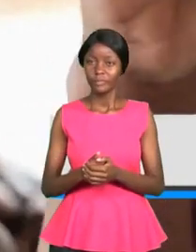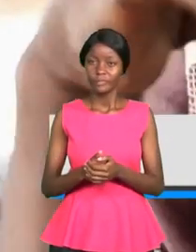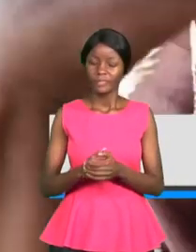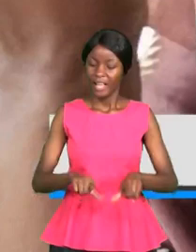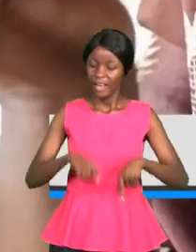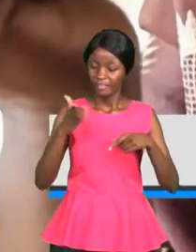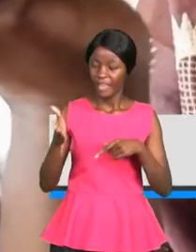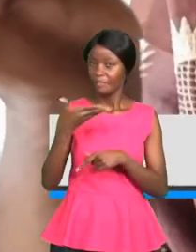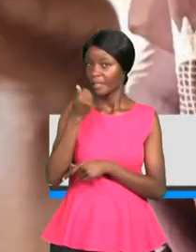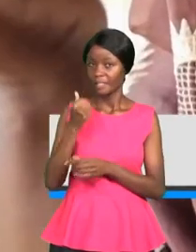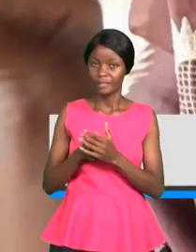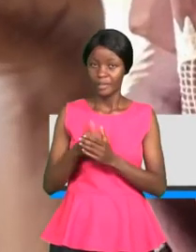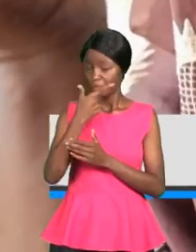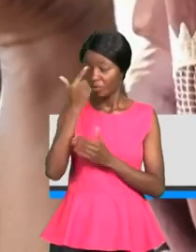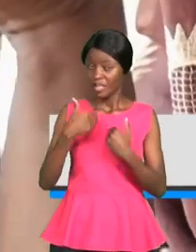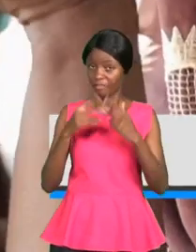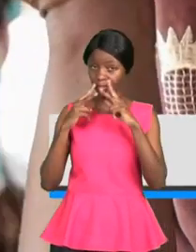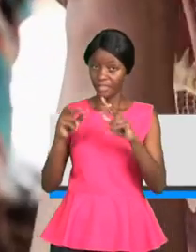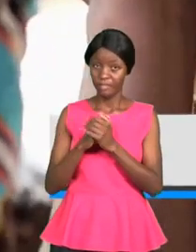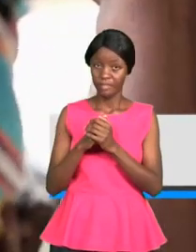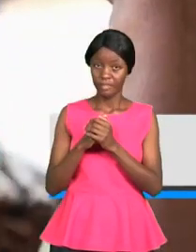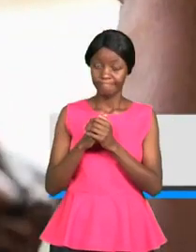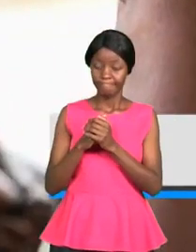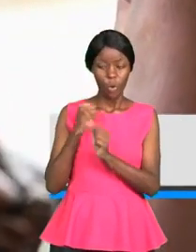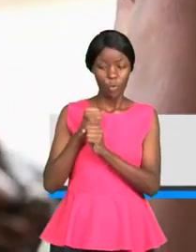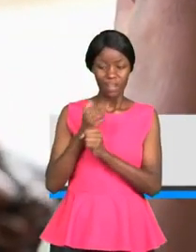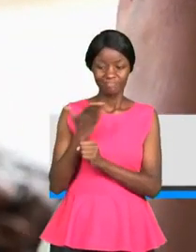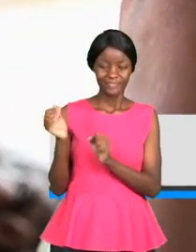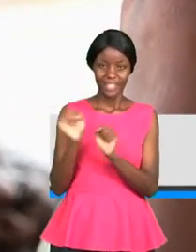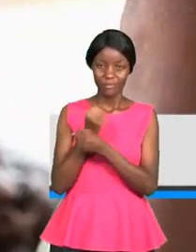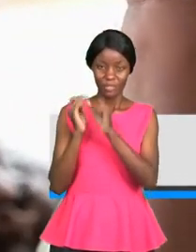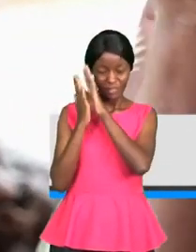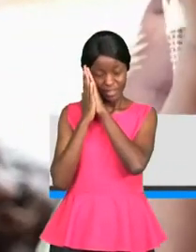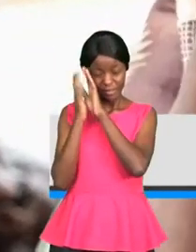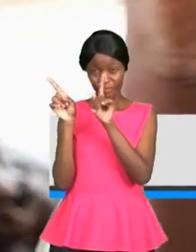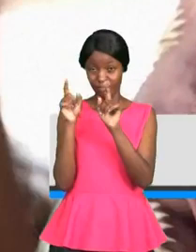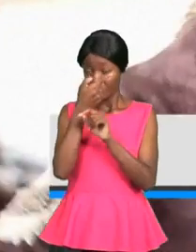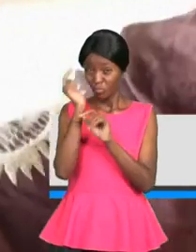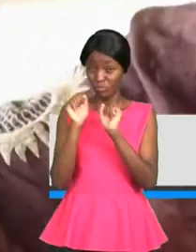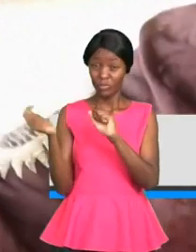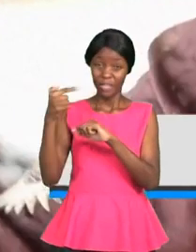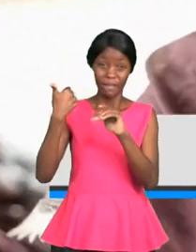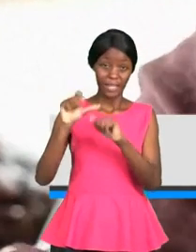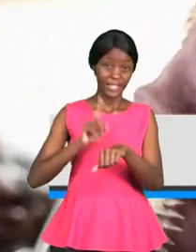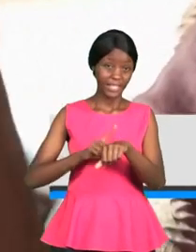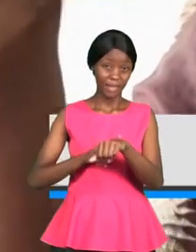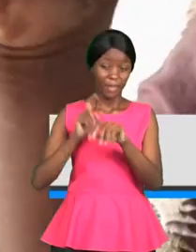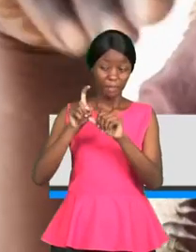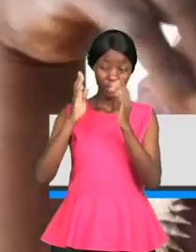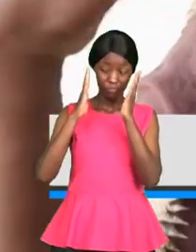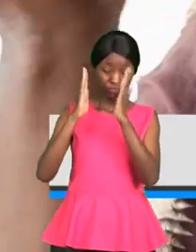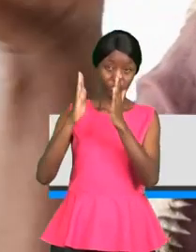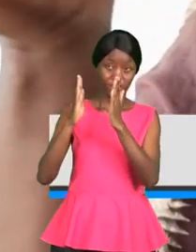Life is much better here. It's peaceful. Where we were, we couldn't sleep at night because they could arrive at any time. We had to keep an eye on